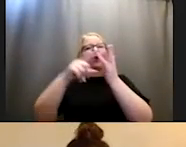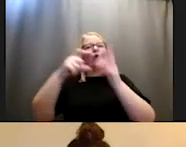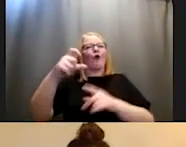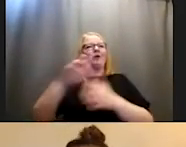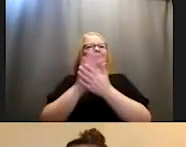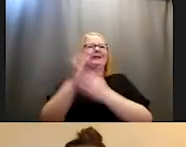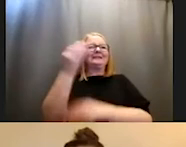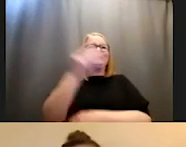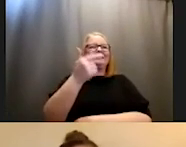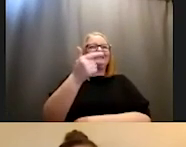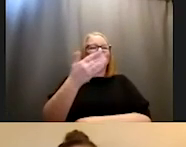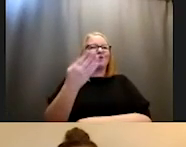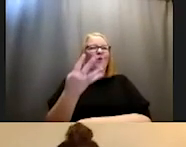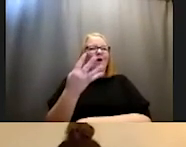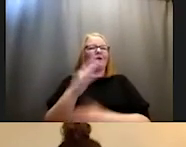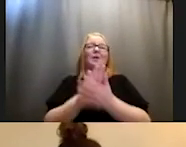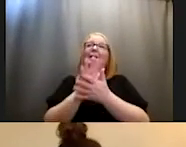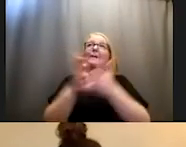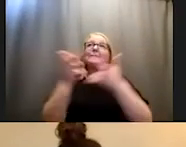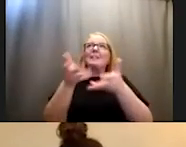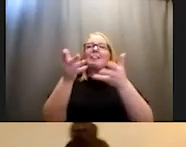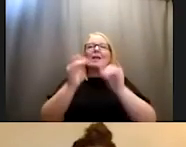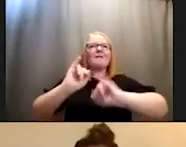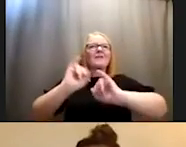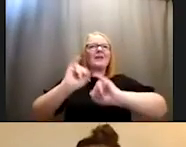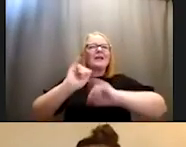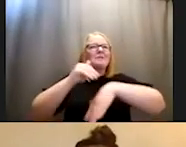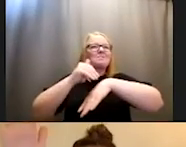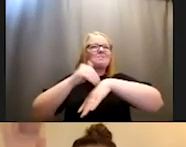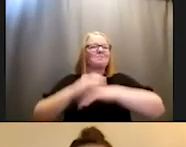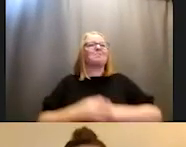for girls who like to play it," as in play havoc.